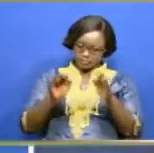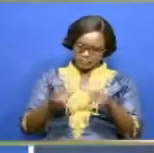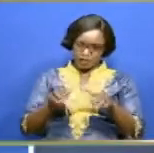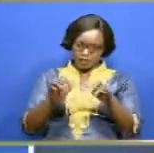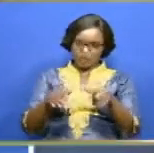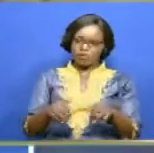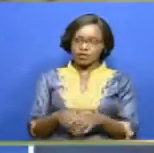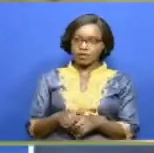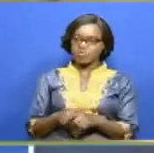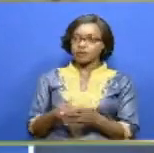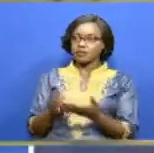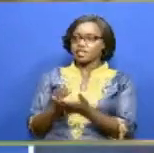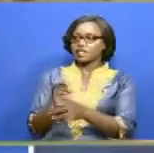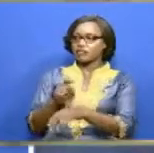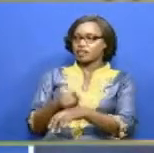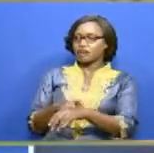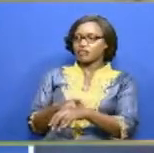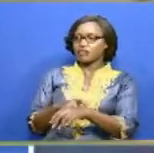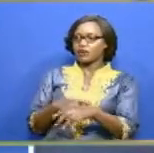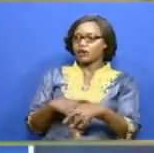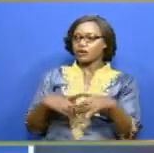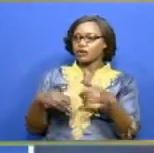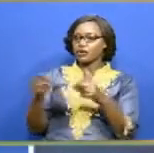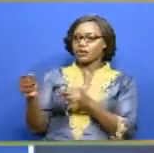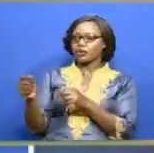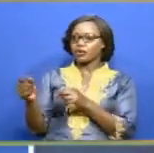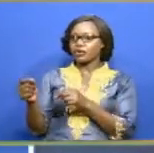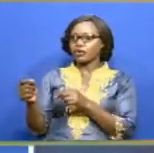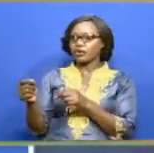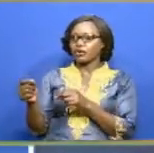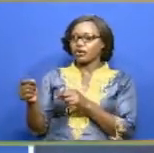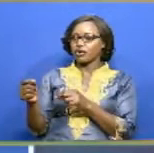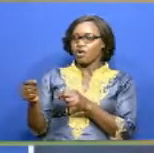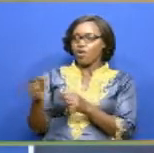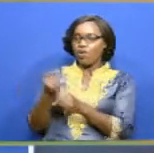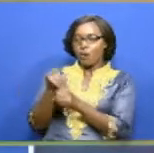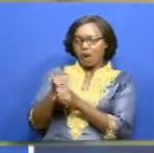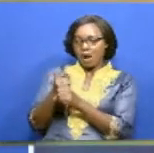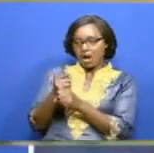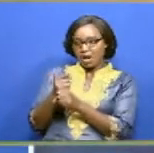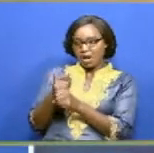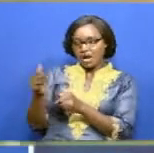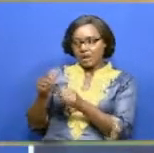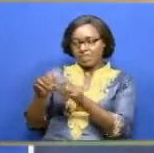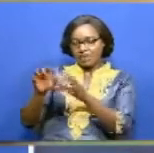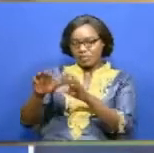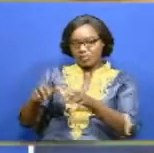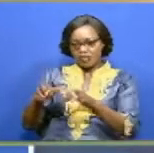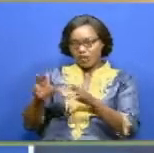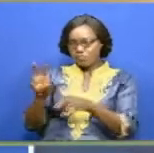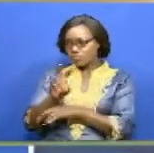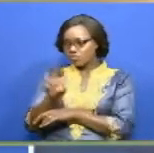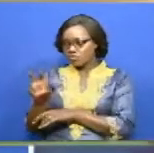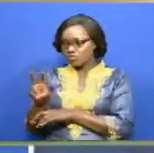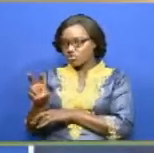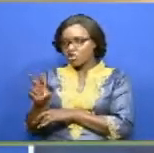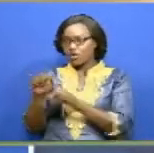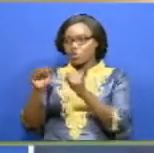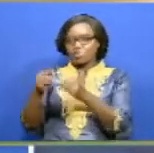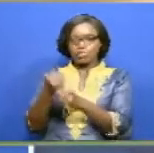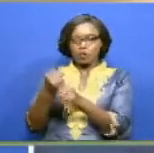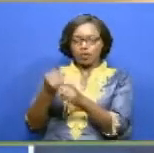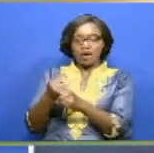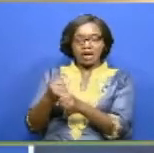Hata saa nyingine, naweza enda kutafuta kazi kwa shamba zingine. Kama sina pesa, naweza fanyia mtu nipate